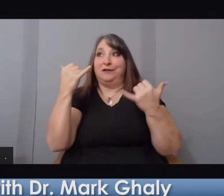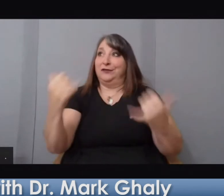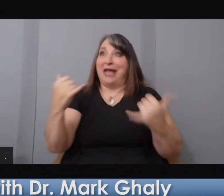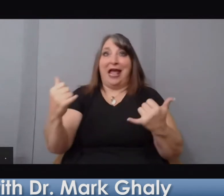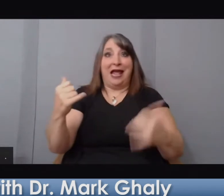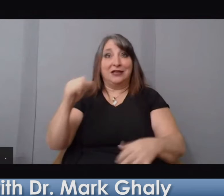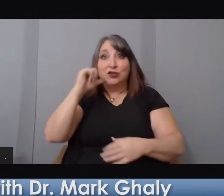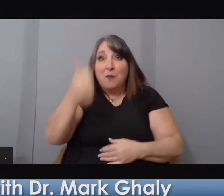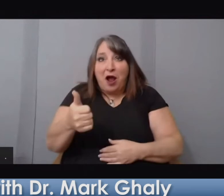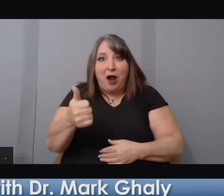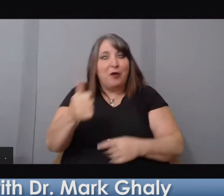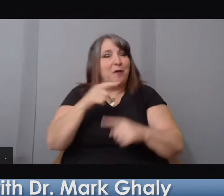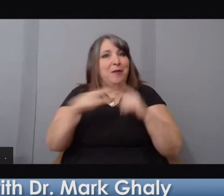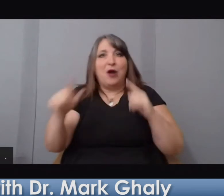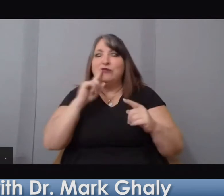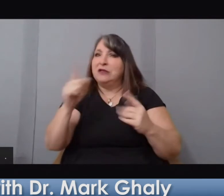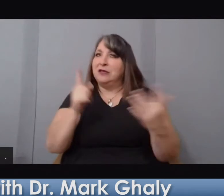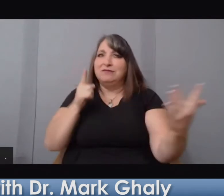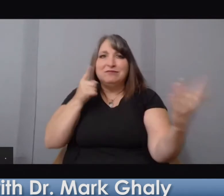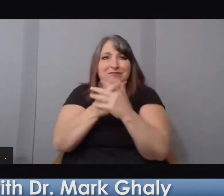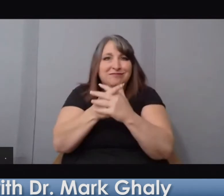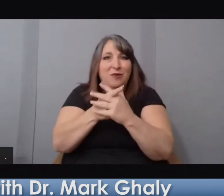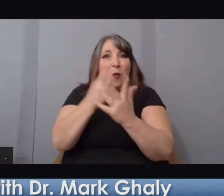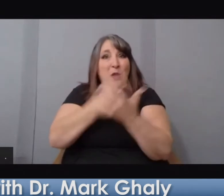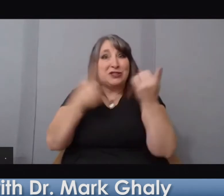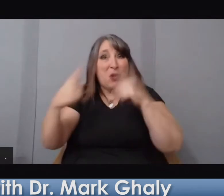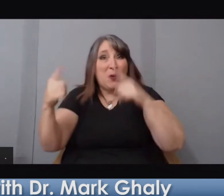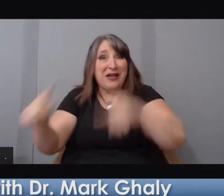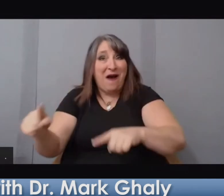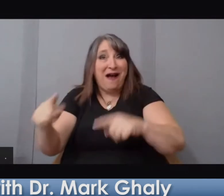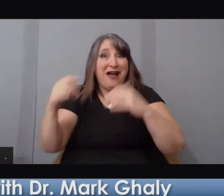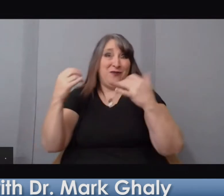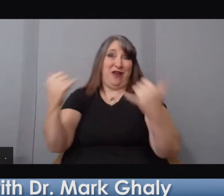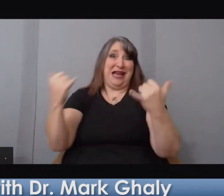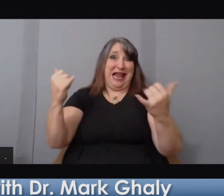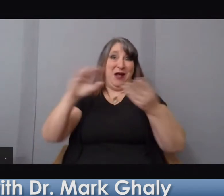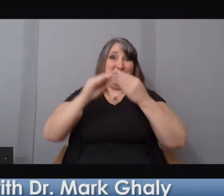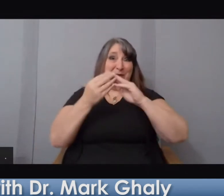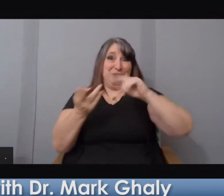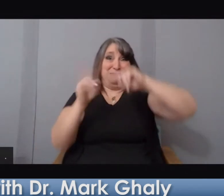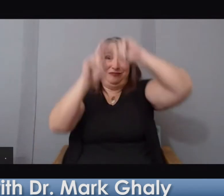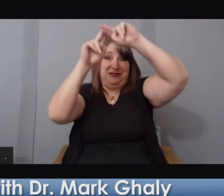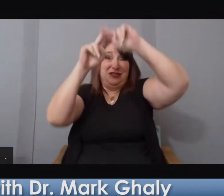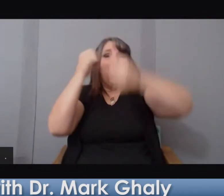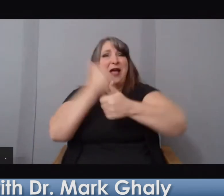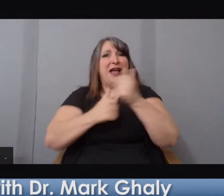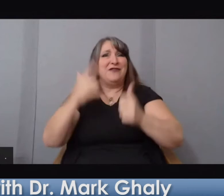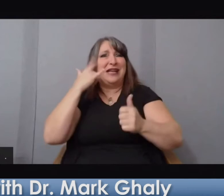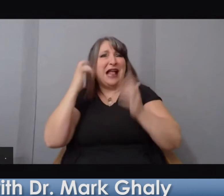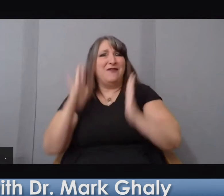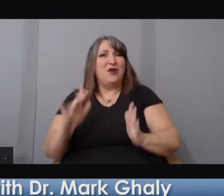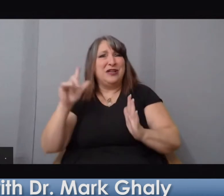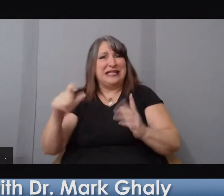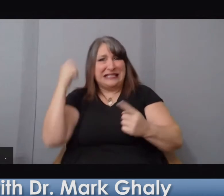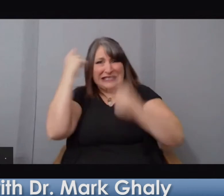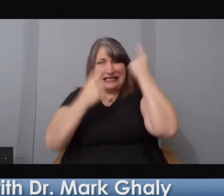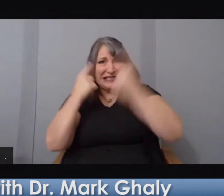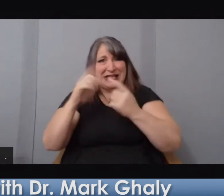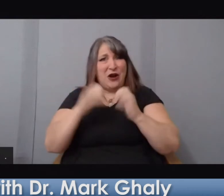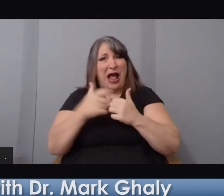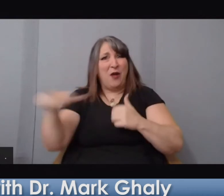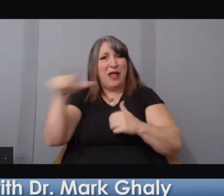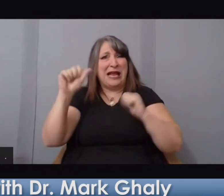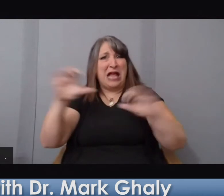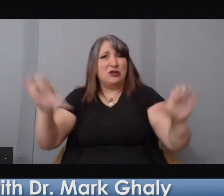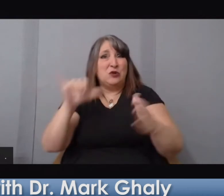to, I hope every Californian does consider how they can do that and do it even more than they have been